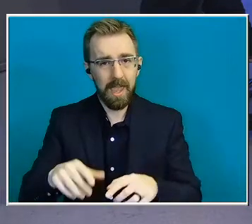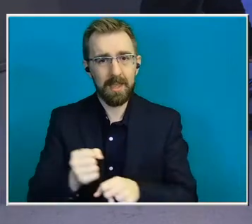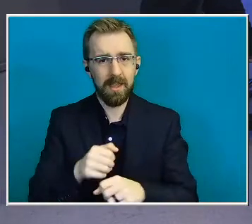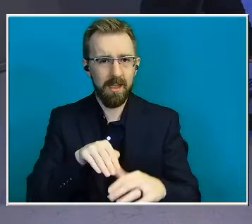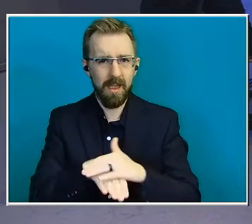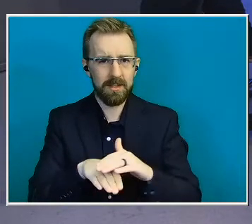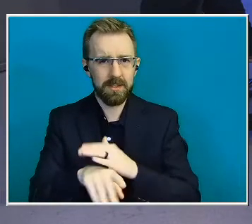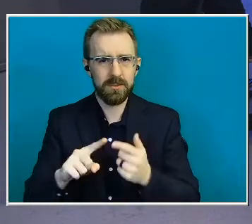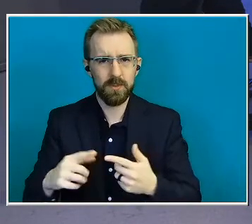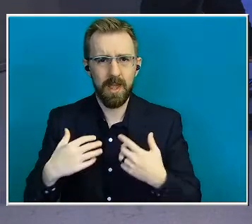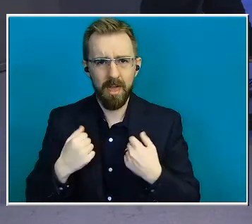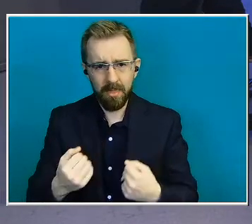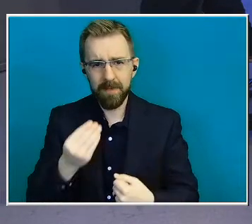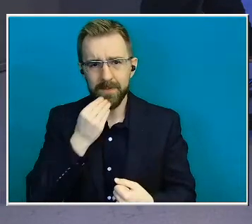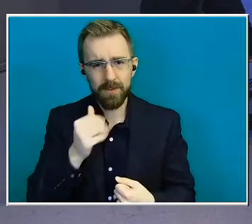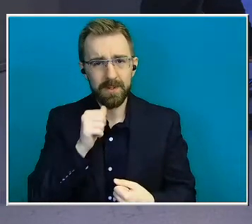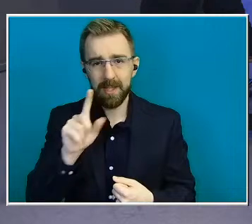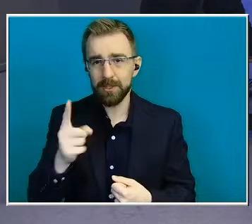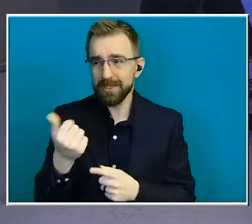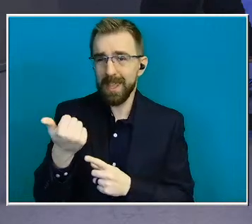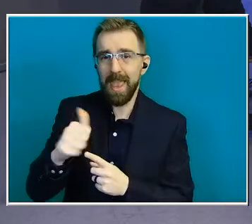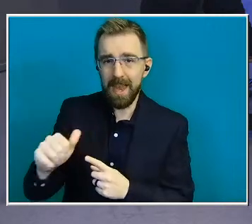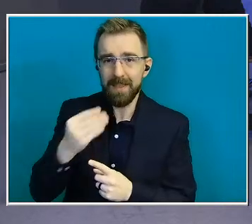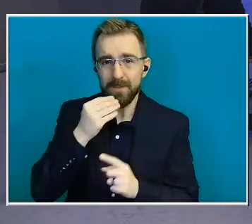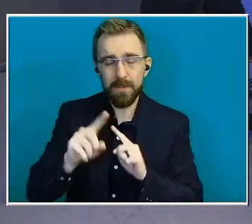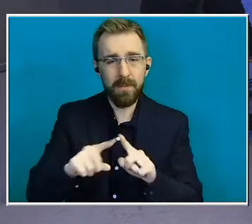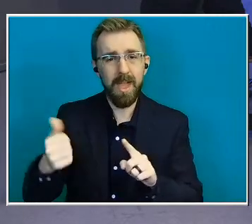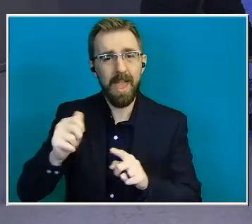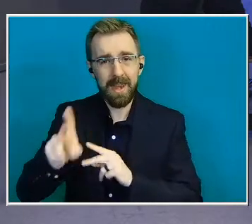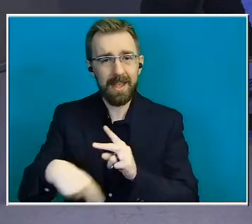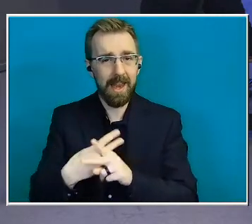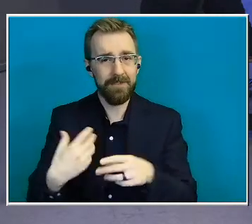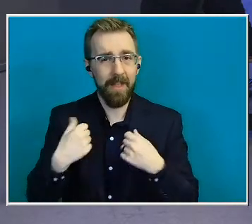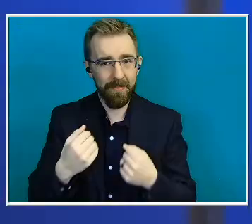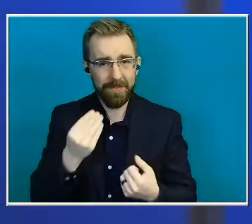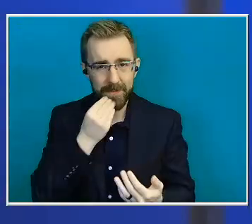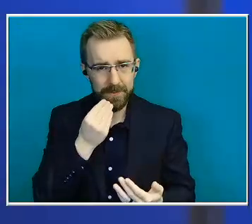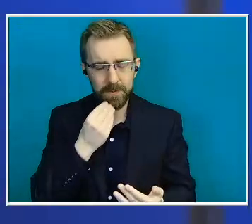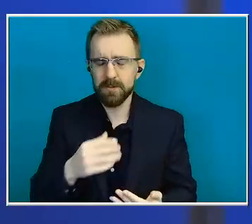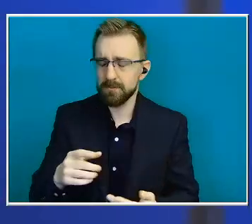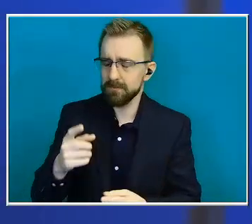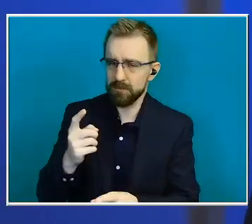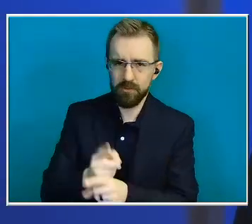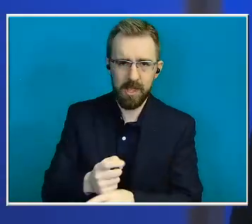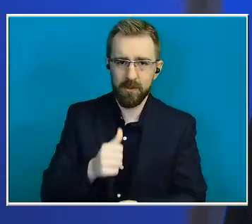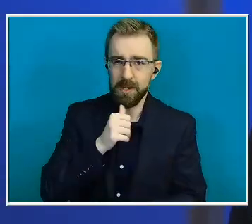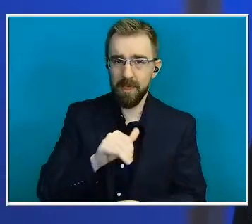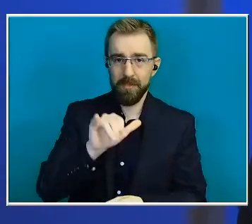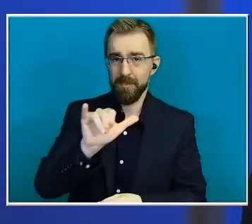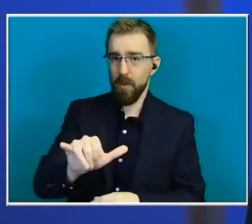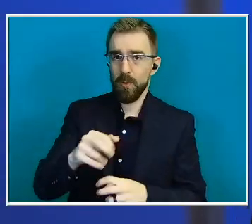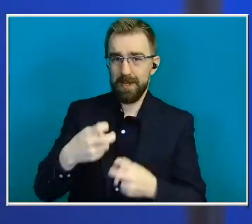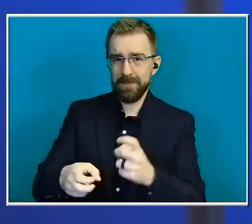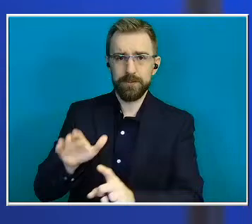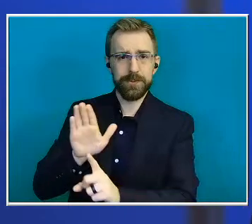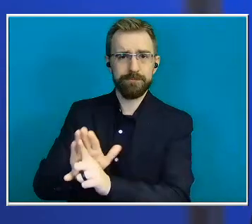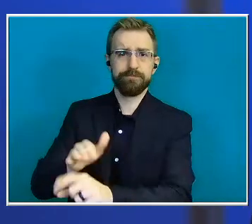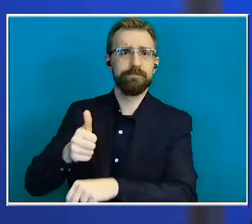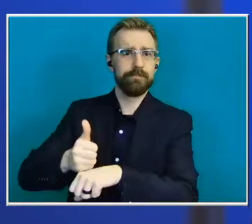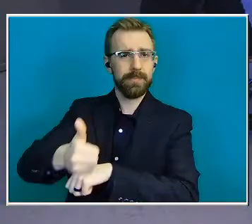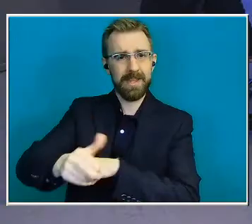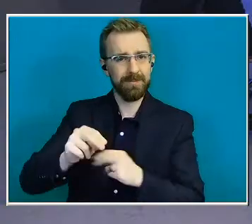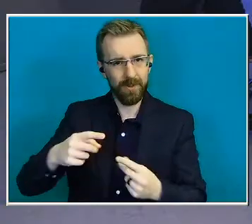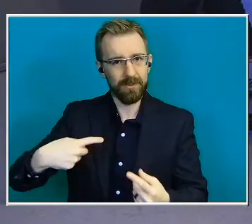food, not just any food, but to even any sort of healthy food. That's exactly right. And so it's not those individuals' issue, it's all of our issue. We all bear a